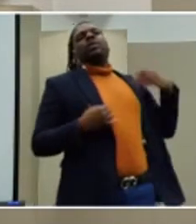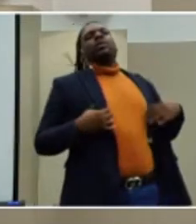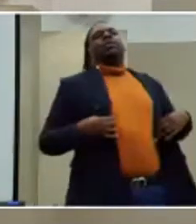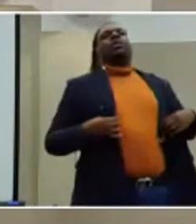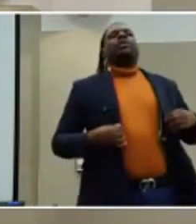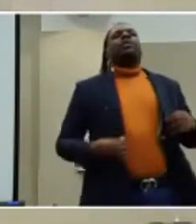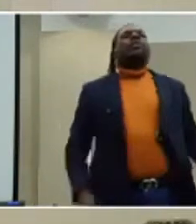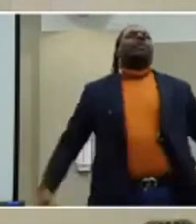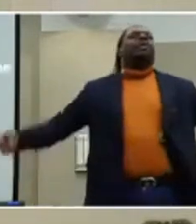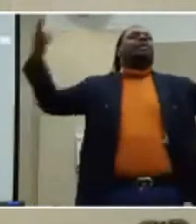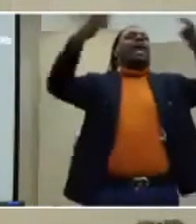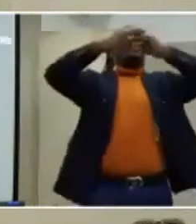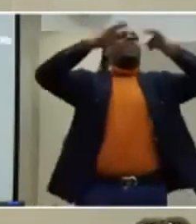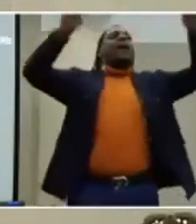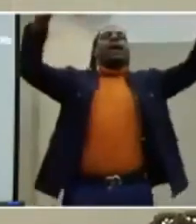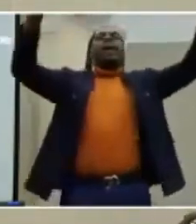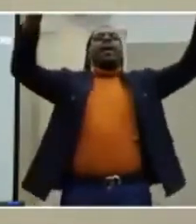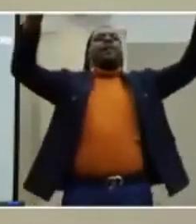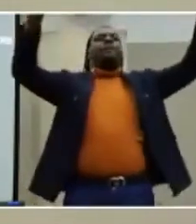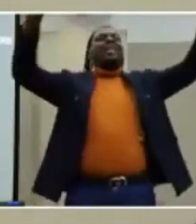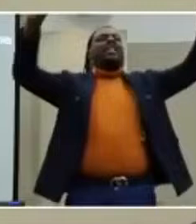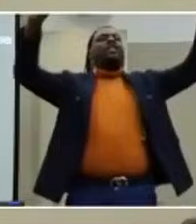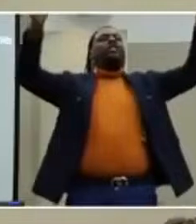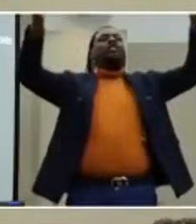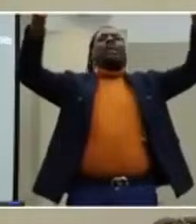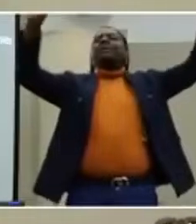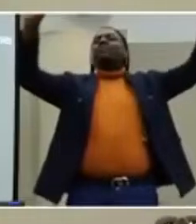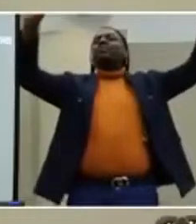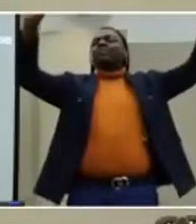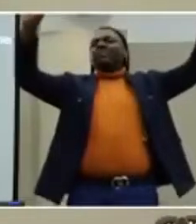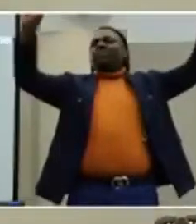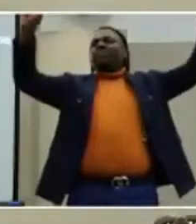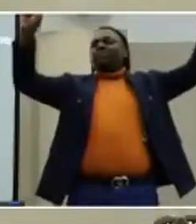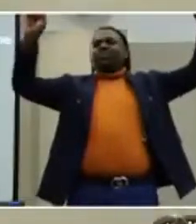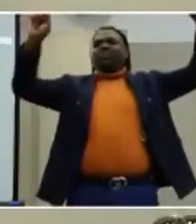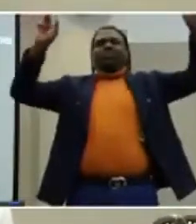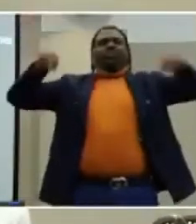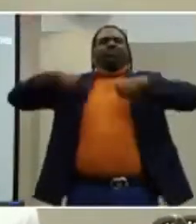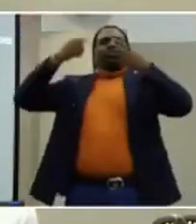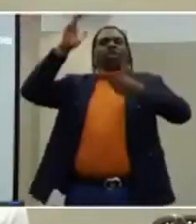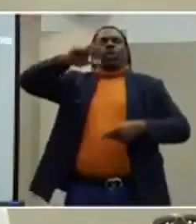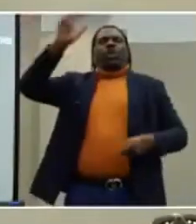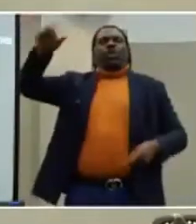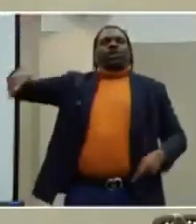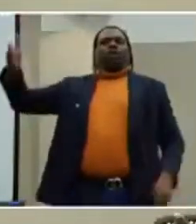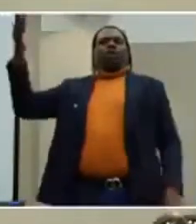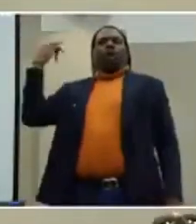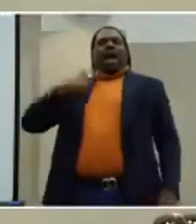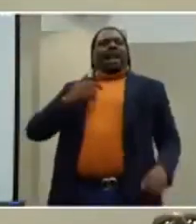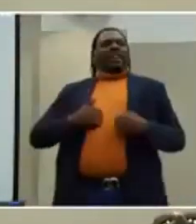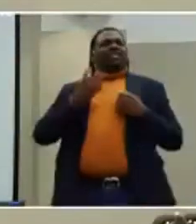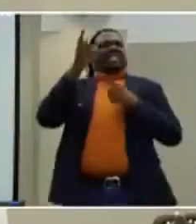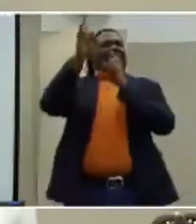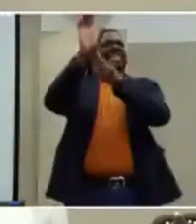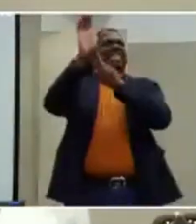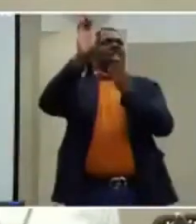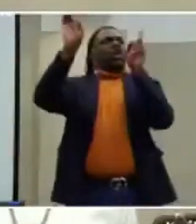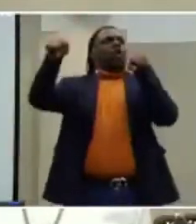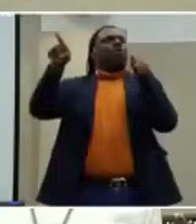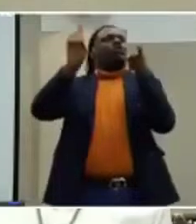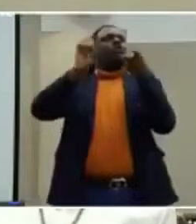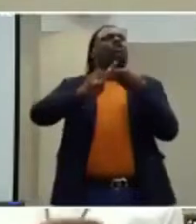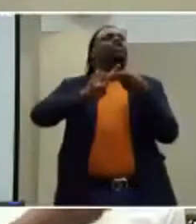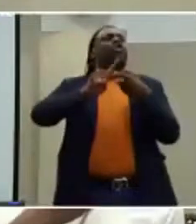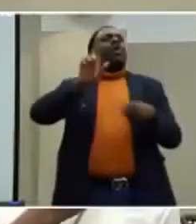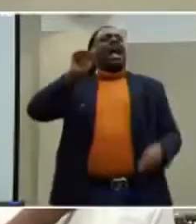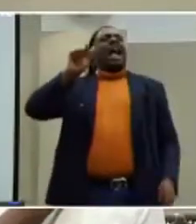Yeah, my name is Benjamin Dubin. 33 years ago, I was in D.C. attending an Alexander